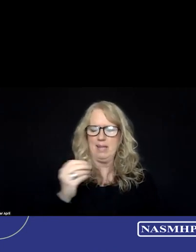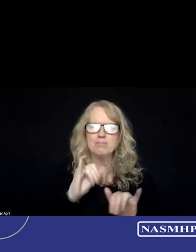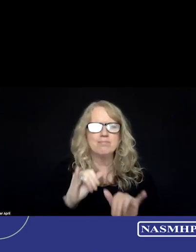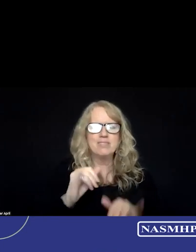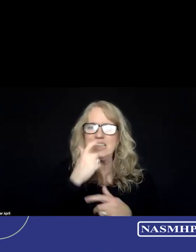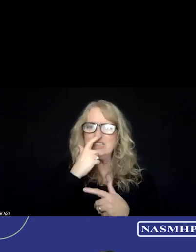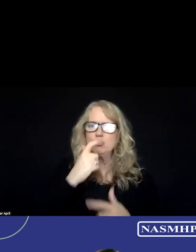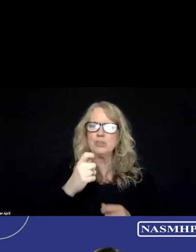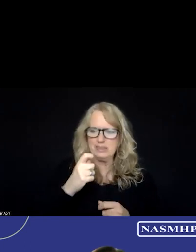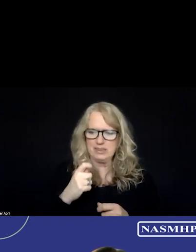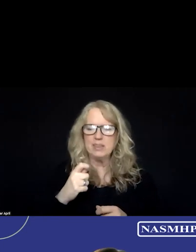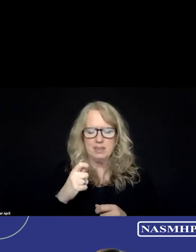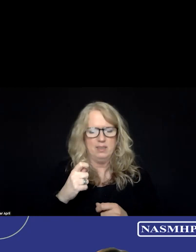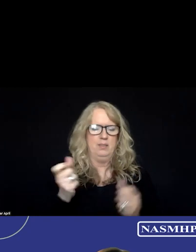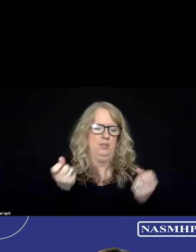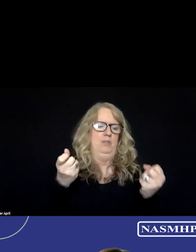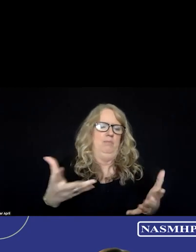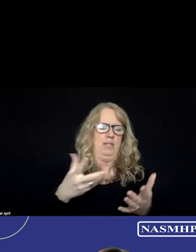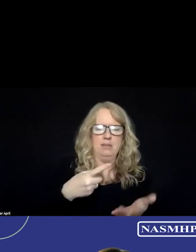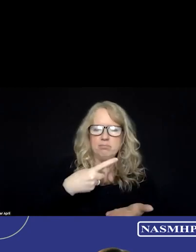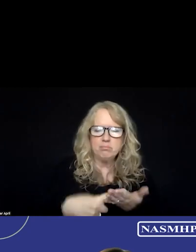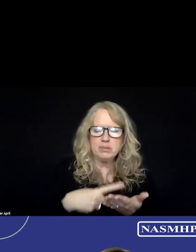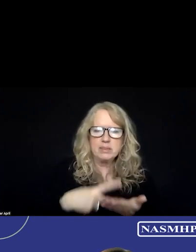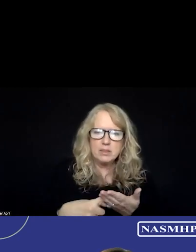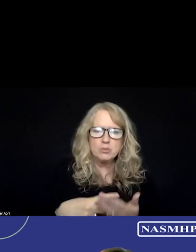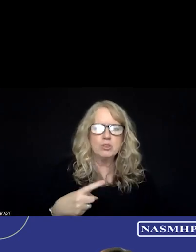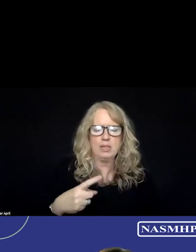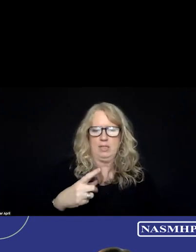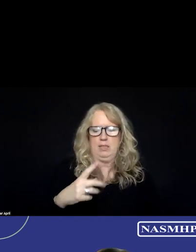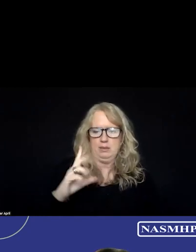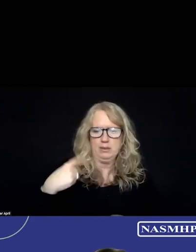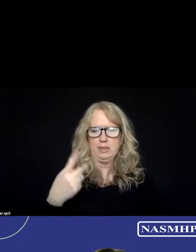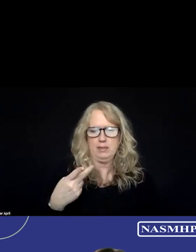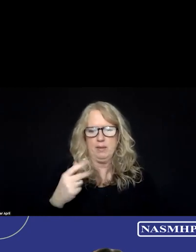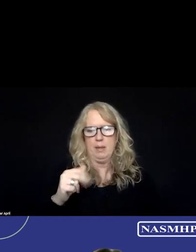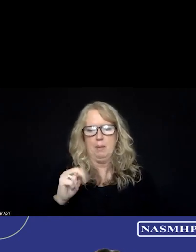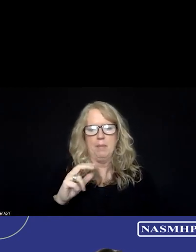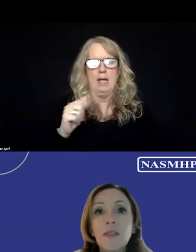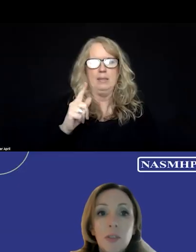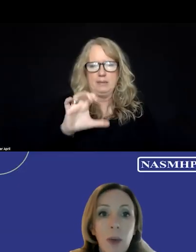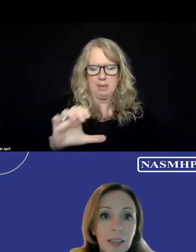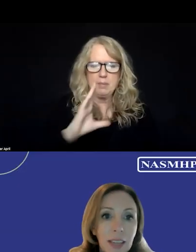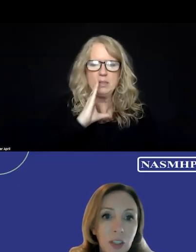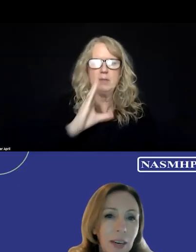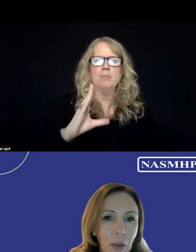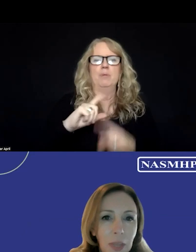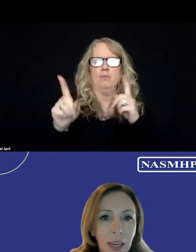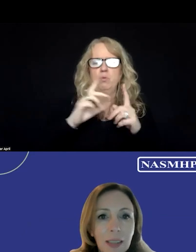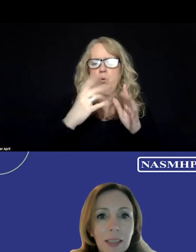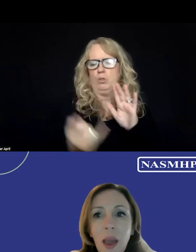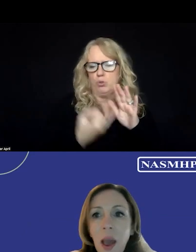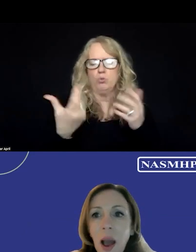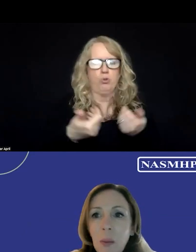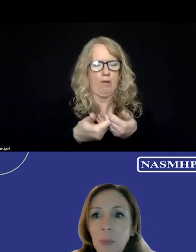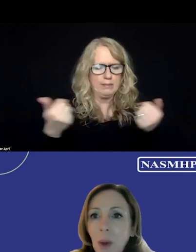was, there's been a lot of discussion, since the pandemic about the impact of social isolation and